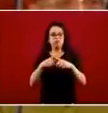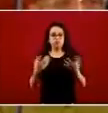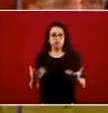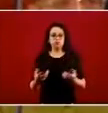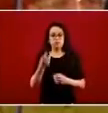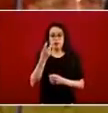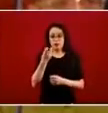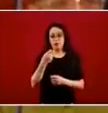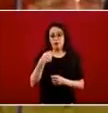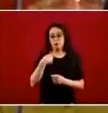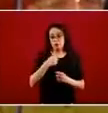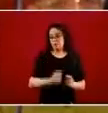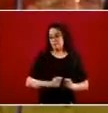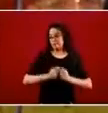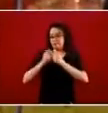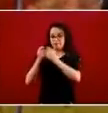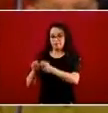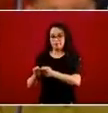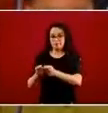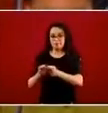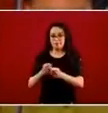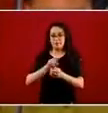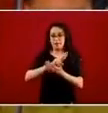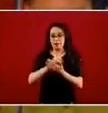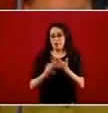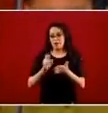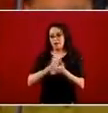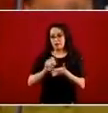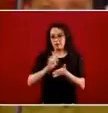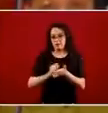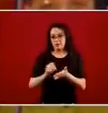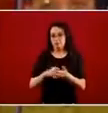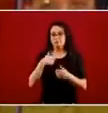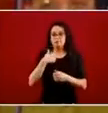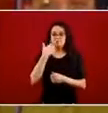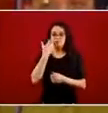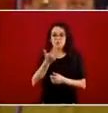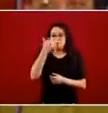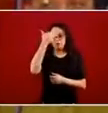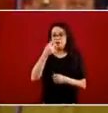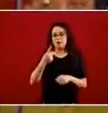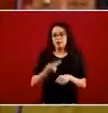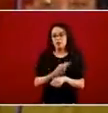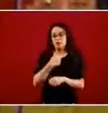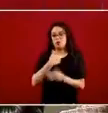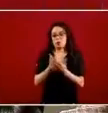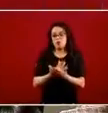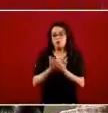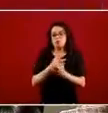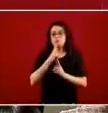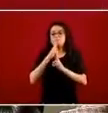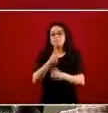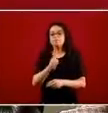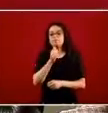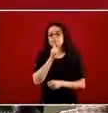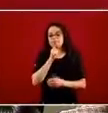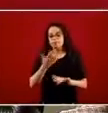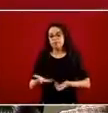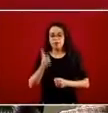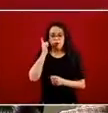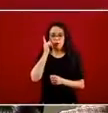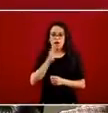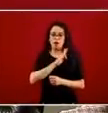all the time you're saying that there is access to health and prescriptions are being